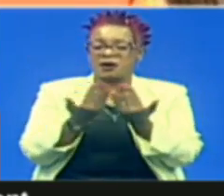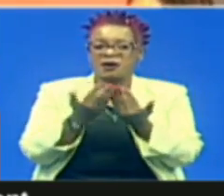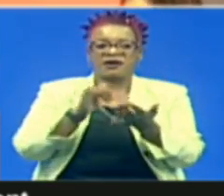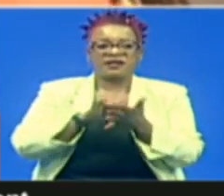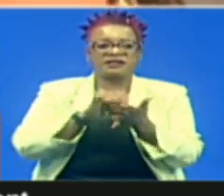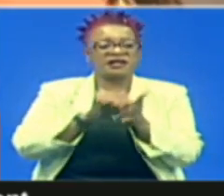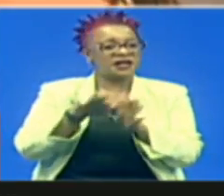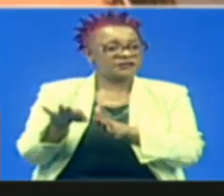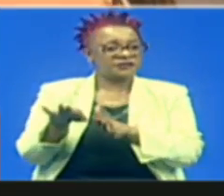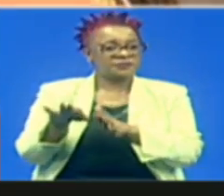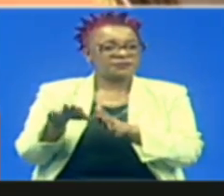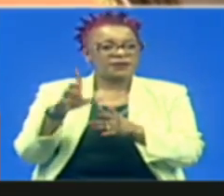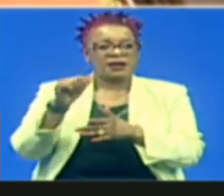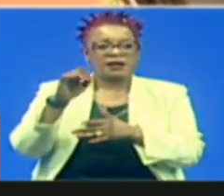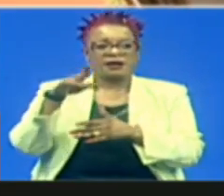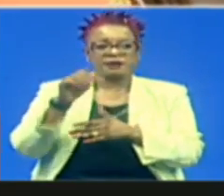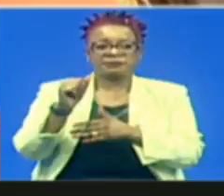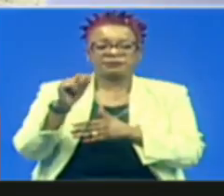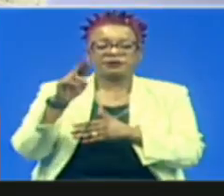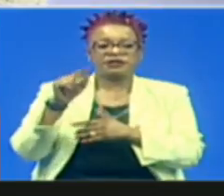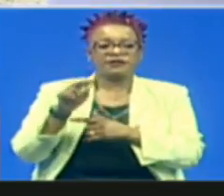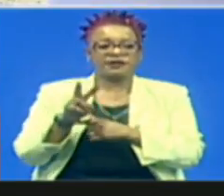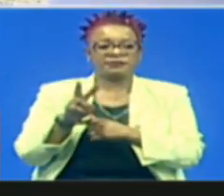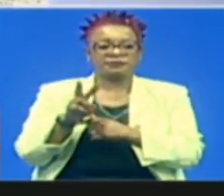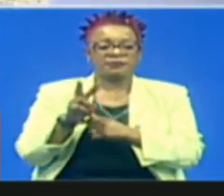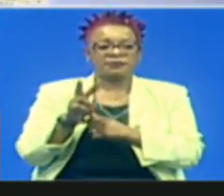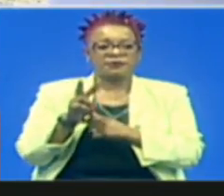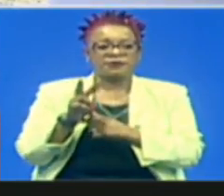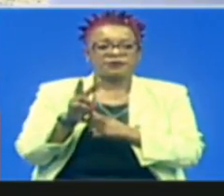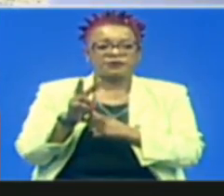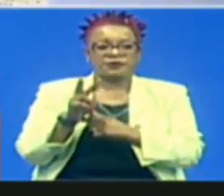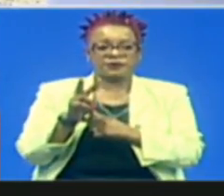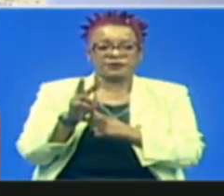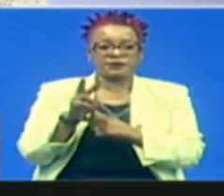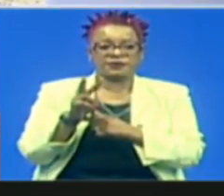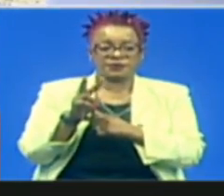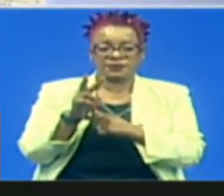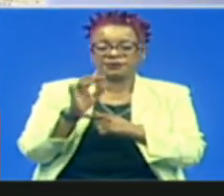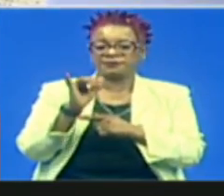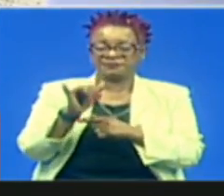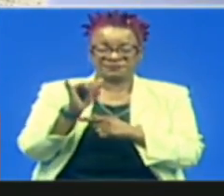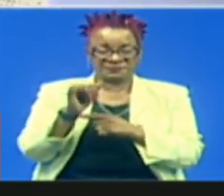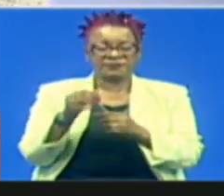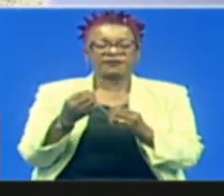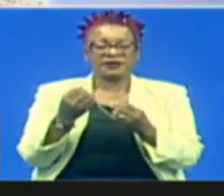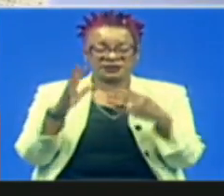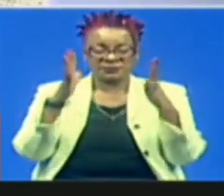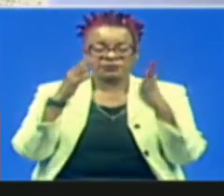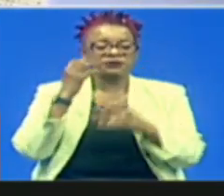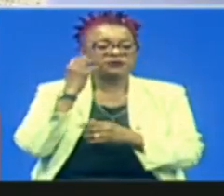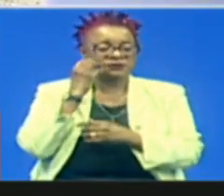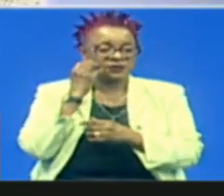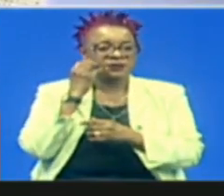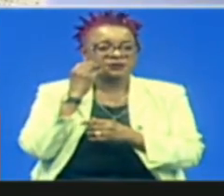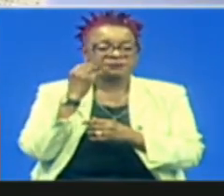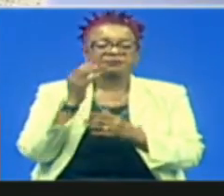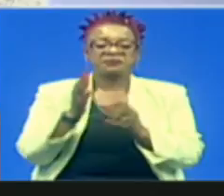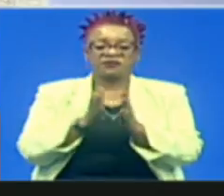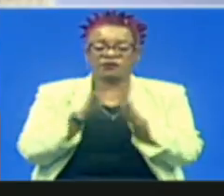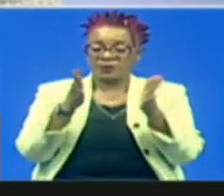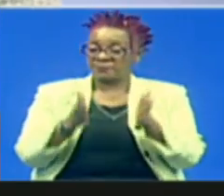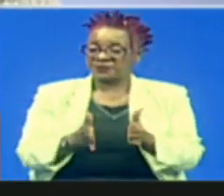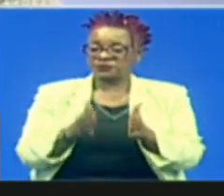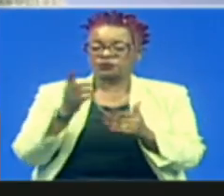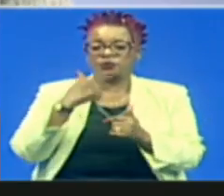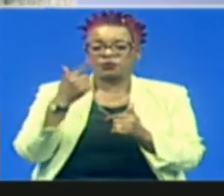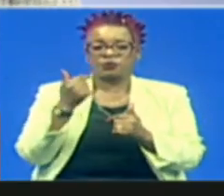Leila Mohammed, NTV. Alive. A befitting ceremony there for a legend. May the soul